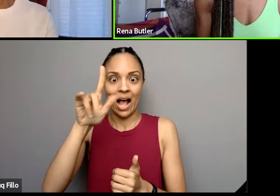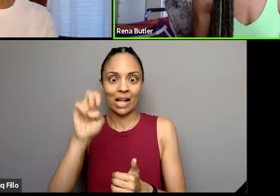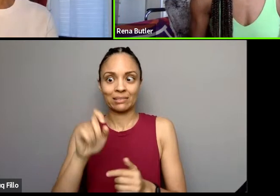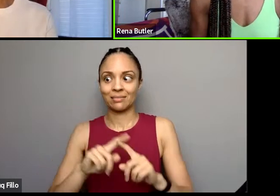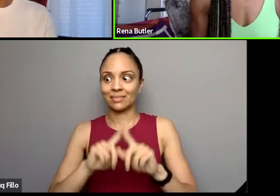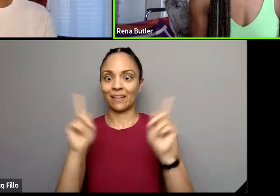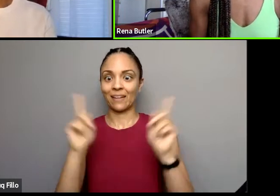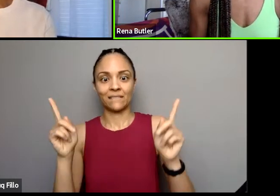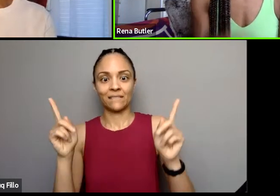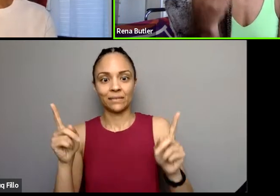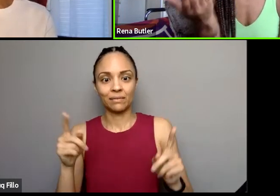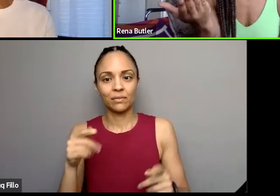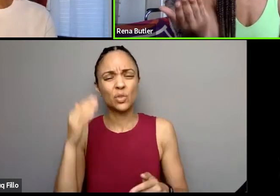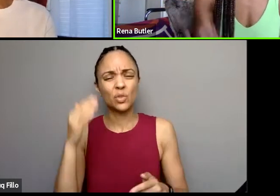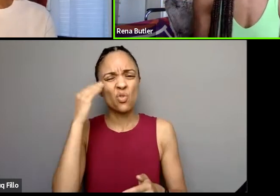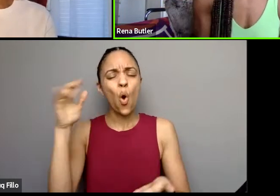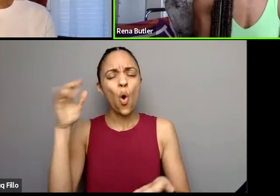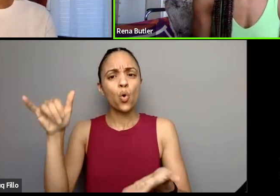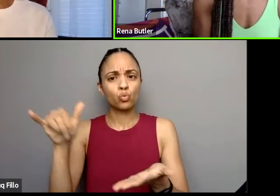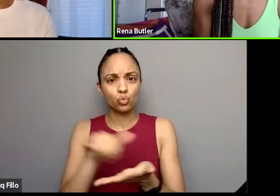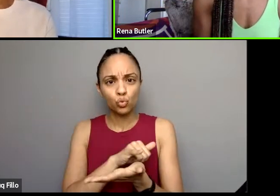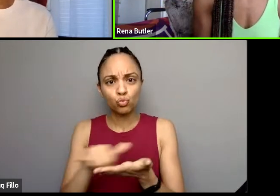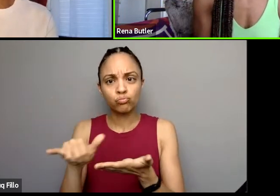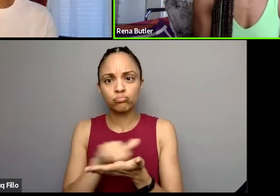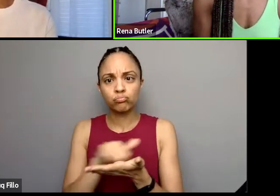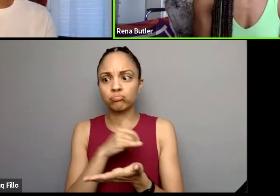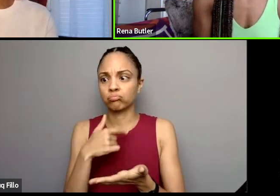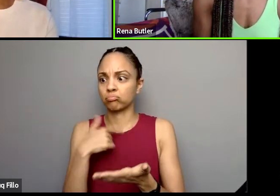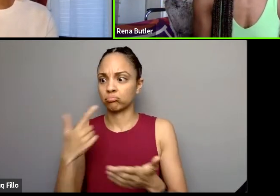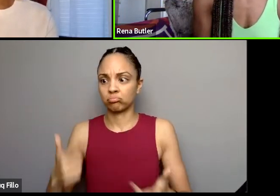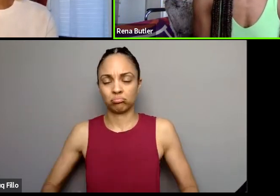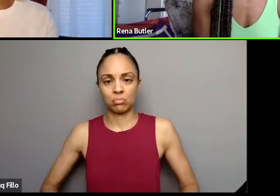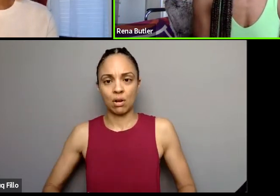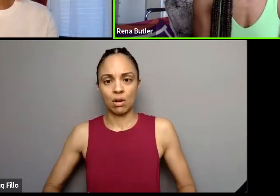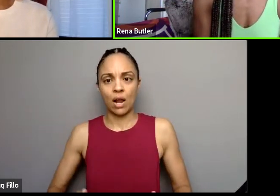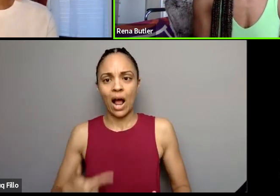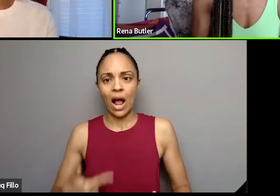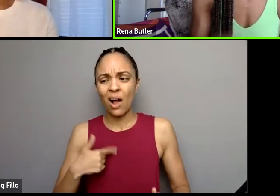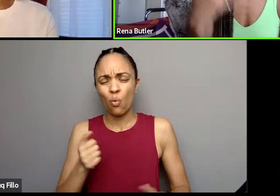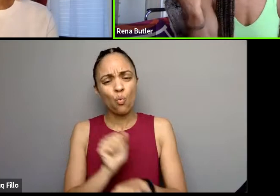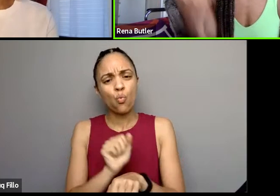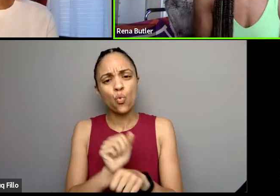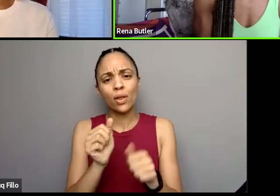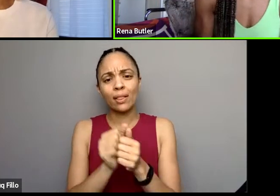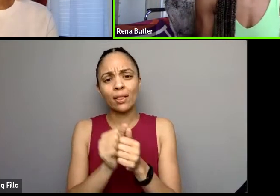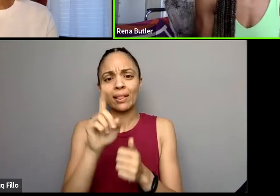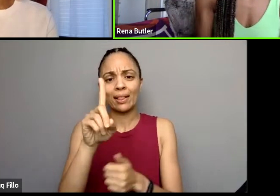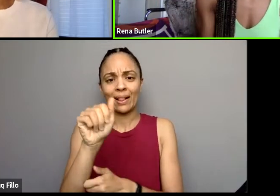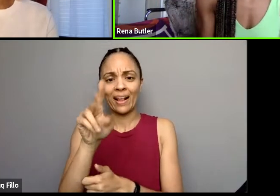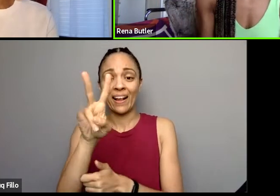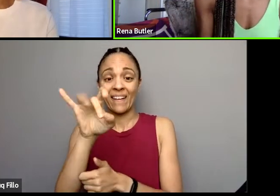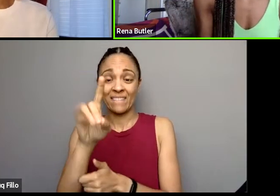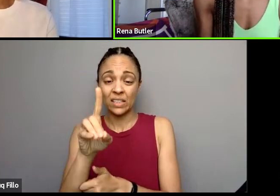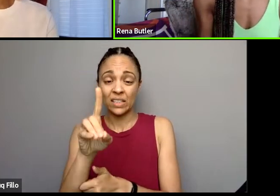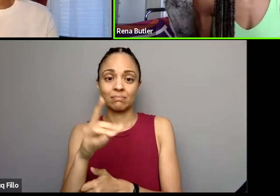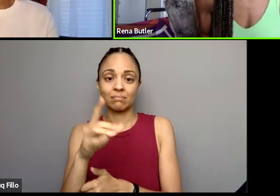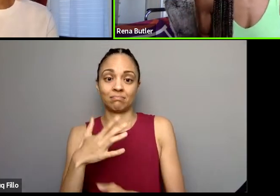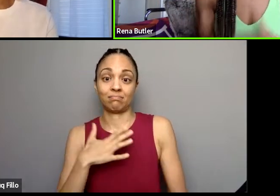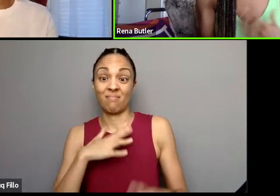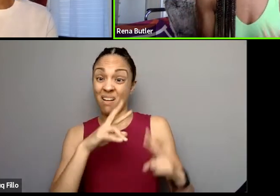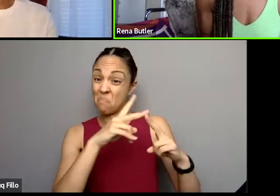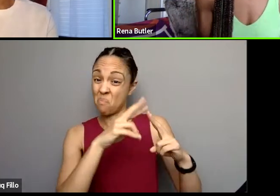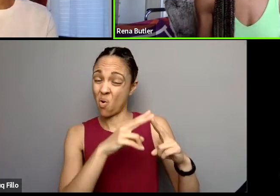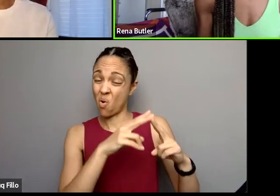two companies I was standing before, also David Dorfman. I worked with David Dorfman briefly. And my partner, Manuel Vignuel, had a